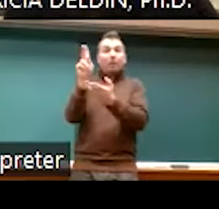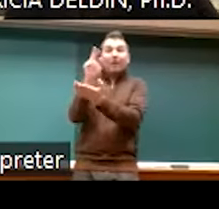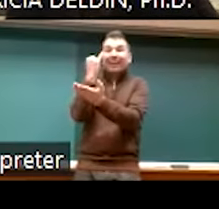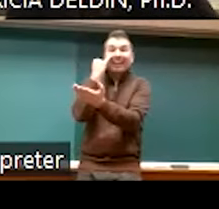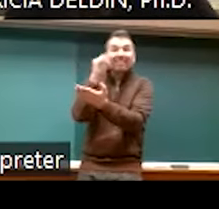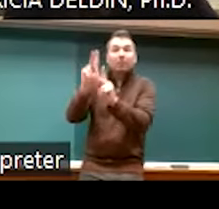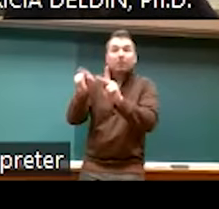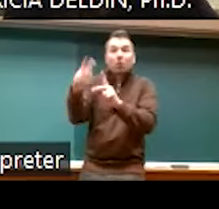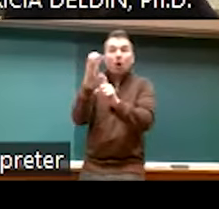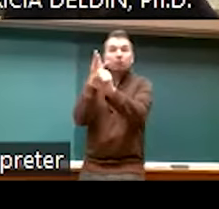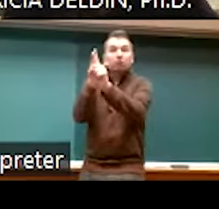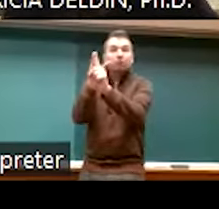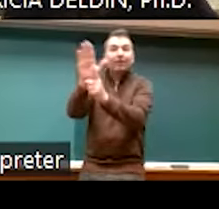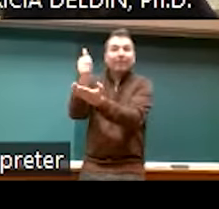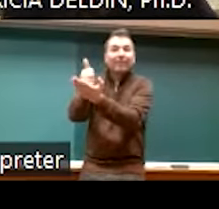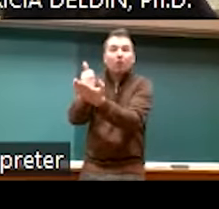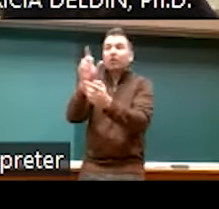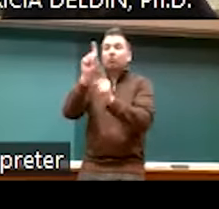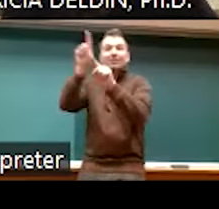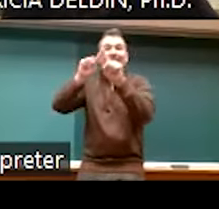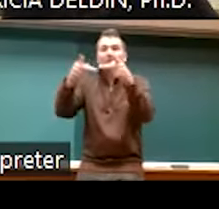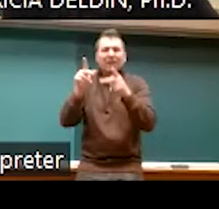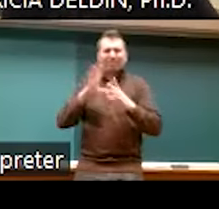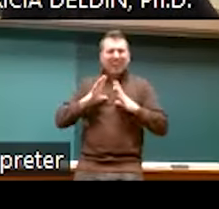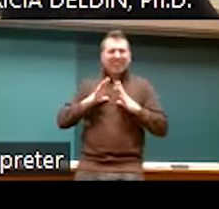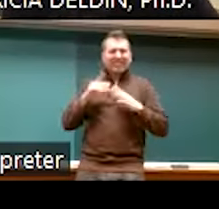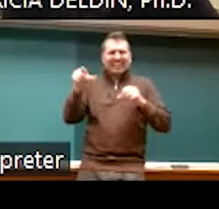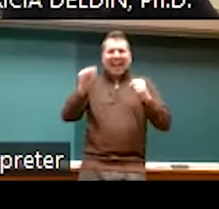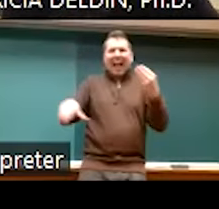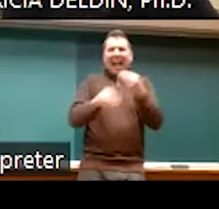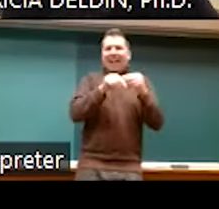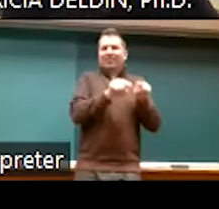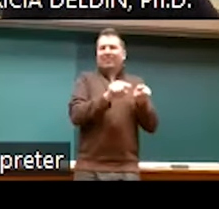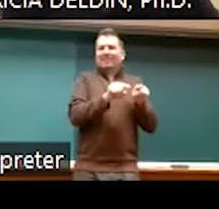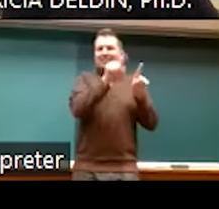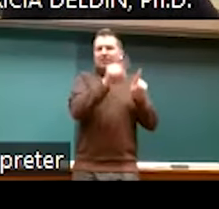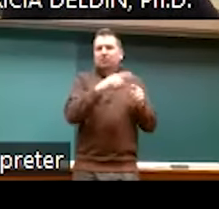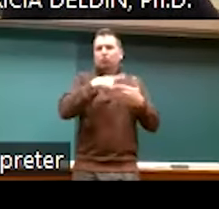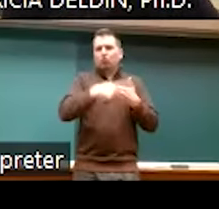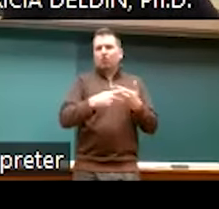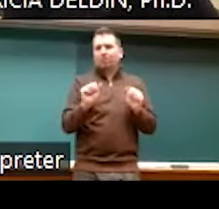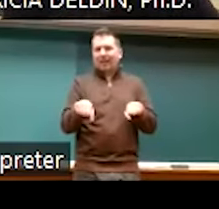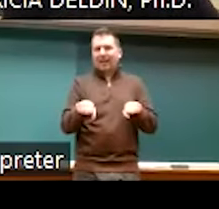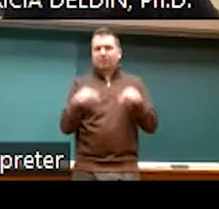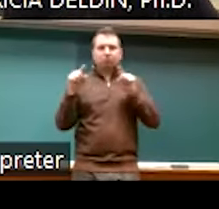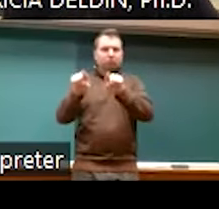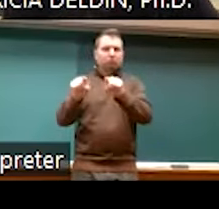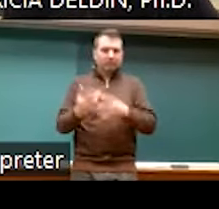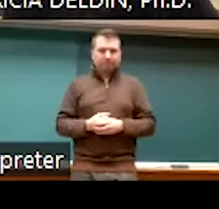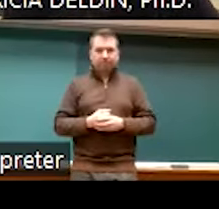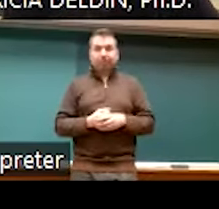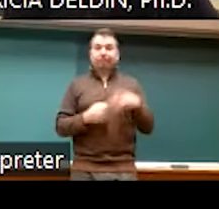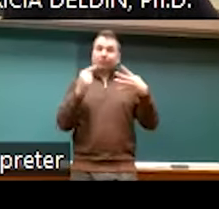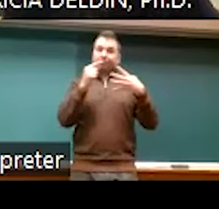as individuals, that probably would be better. So what do we see here? We see that we have a program that's